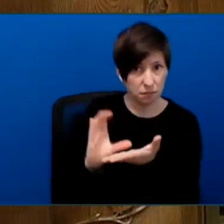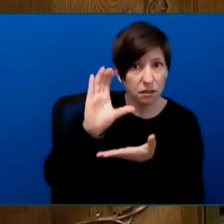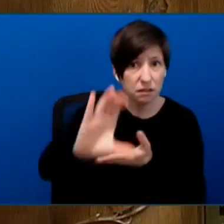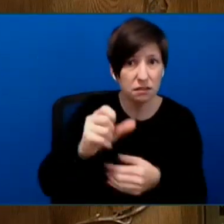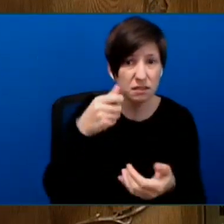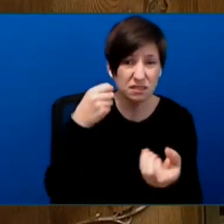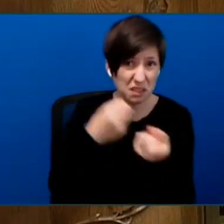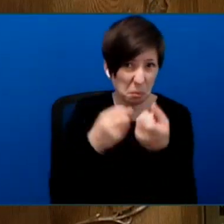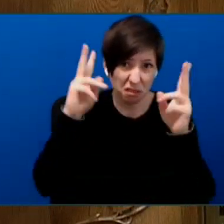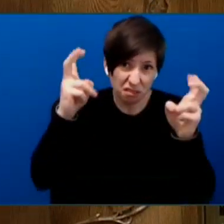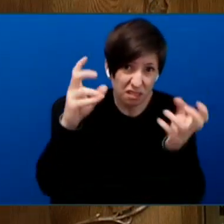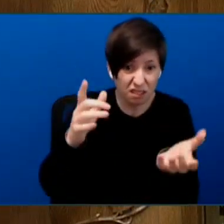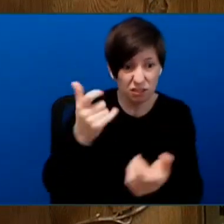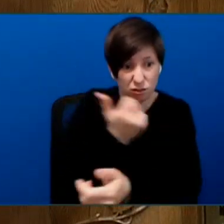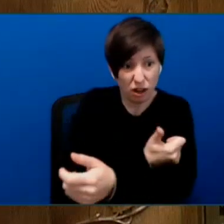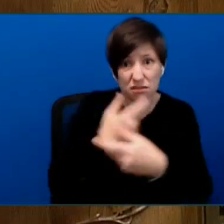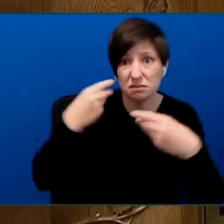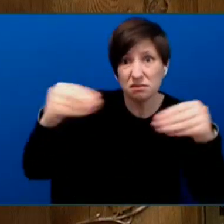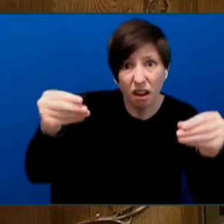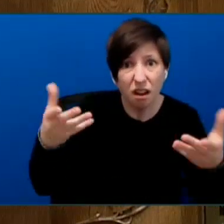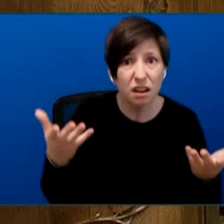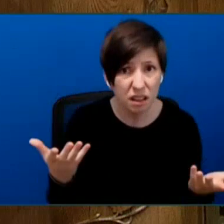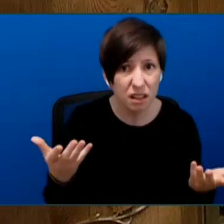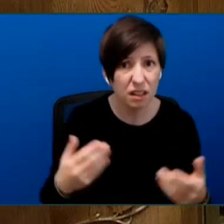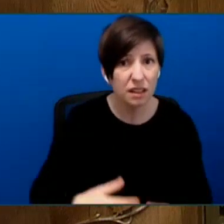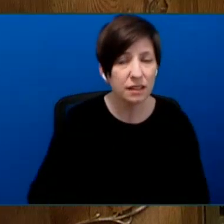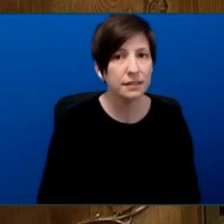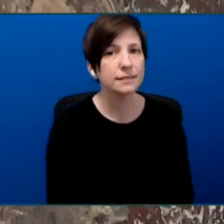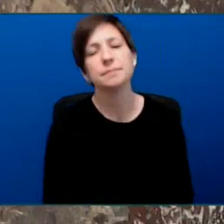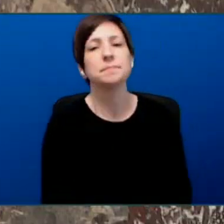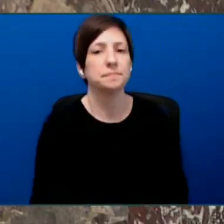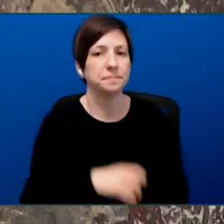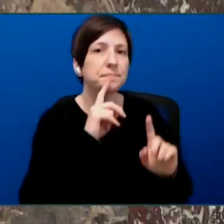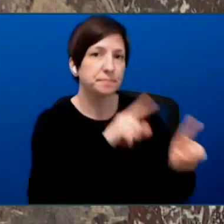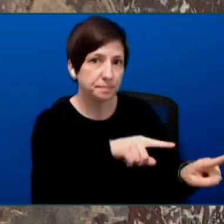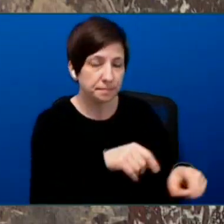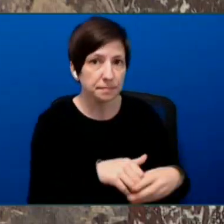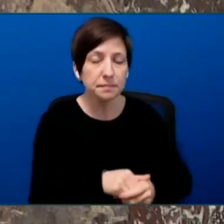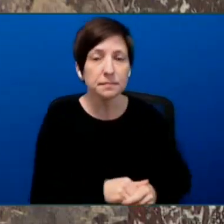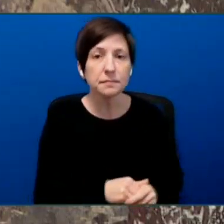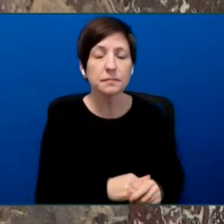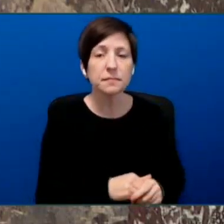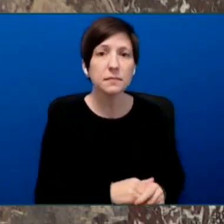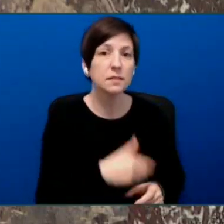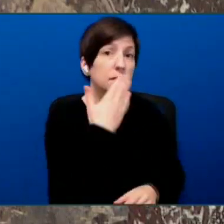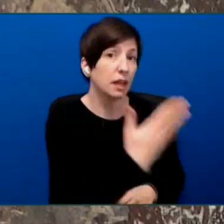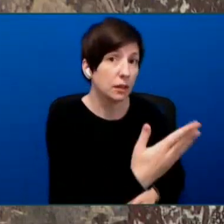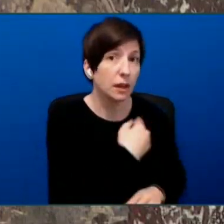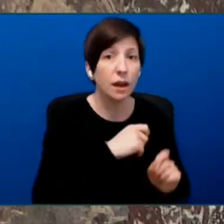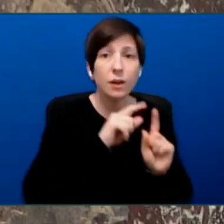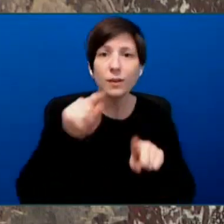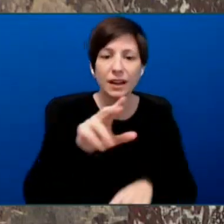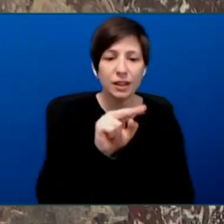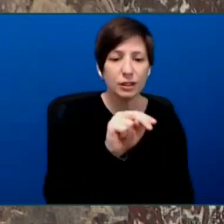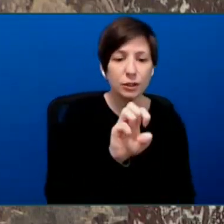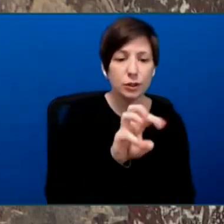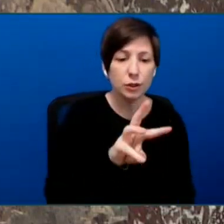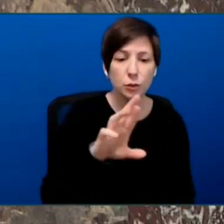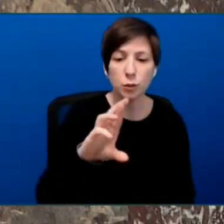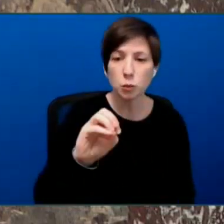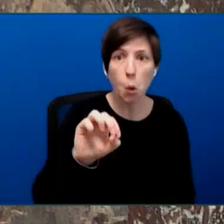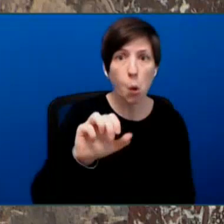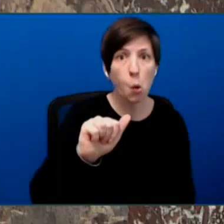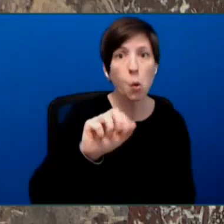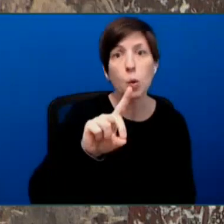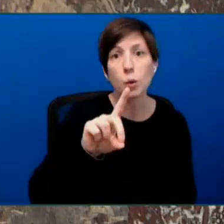Premier. Thank you, Honourable Chair. I had the opportunity to visit the New Roads Treatment Centre in Saanich, and there I met a young